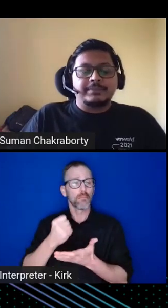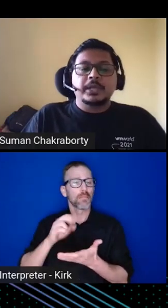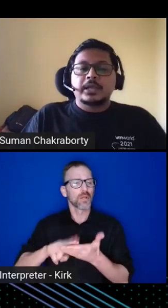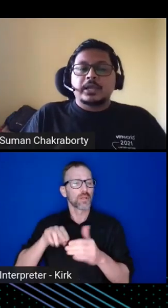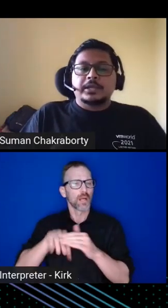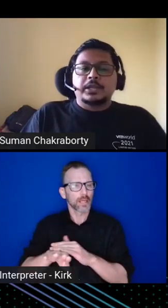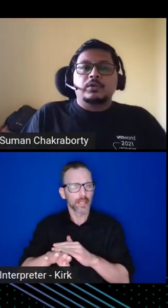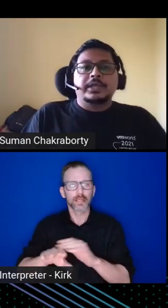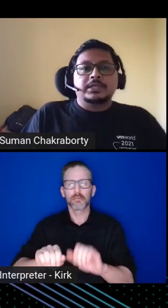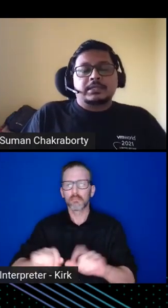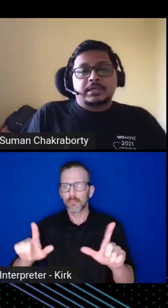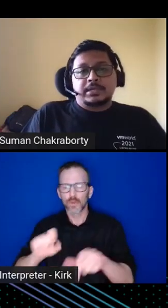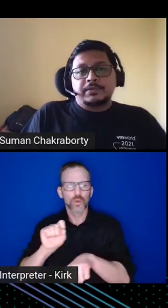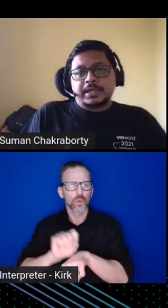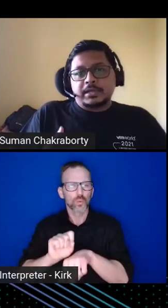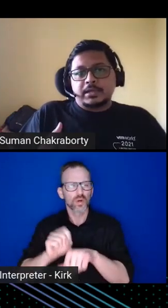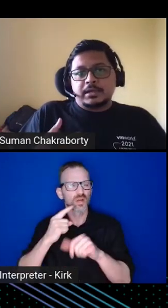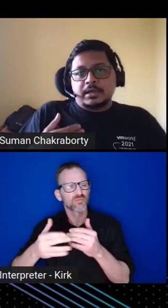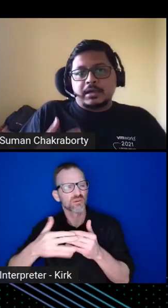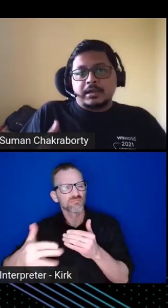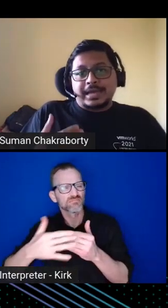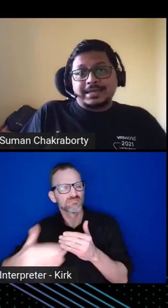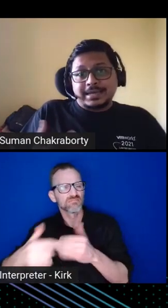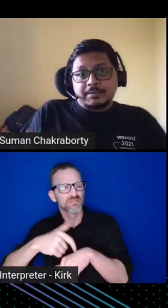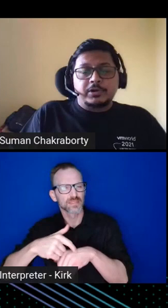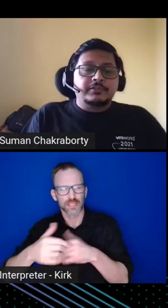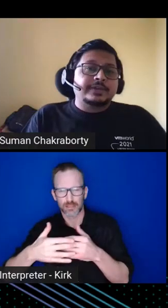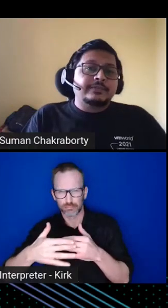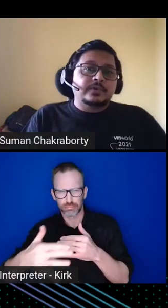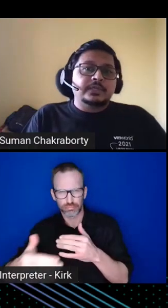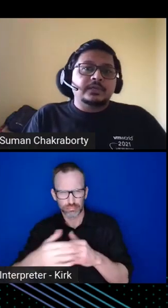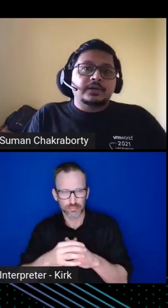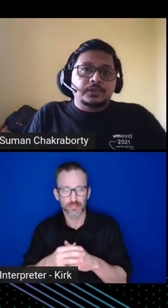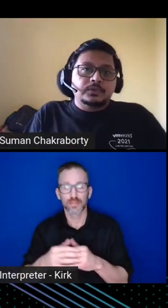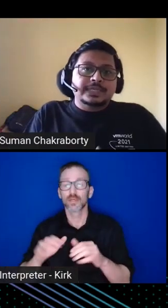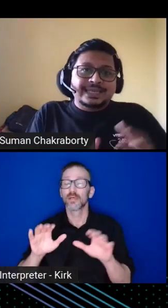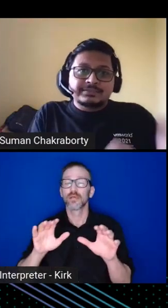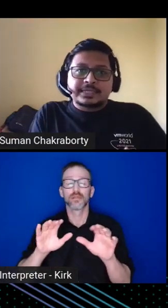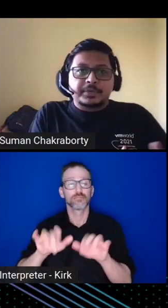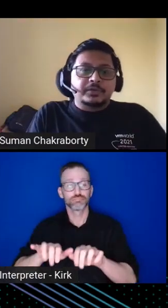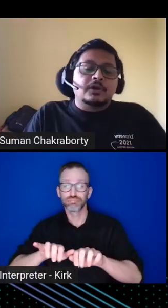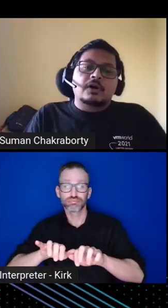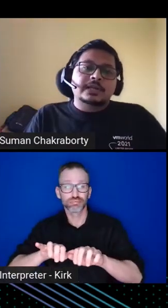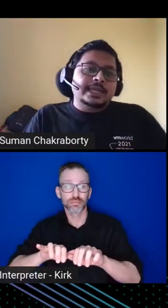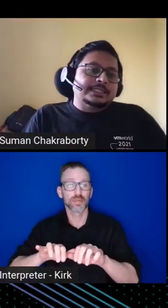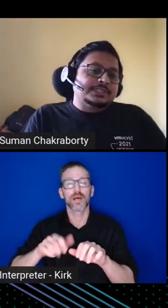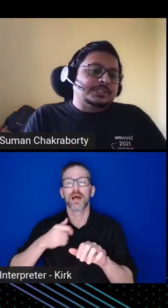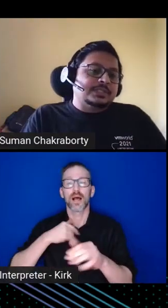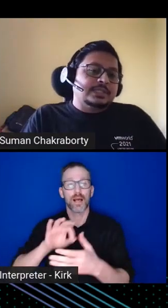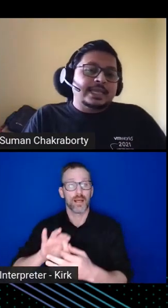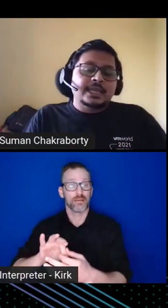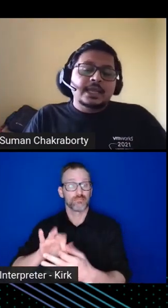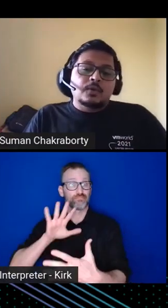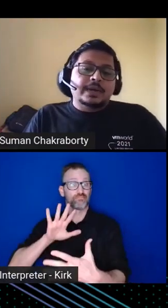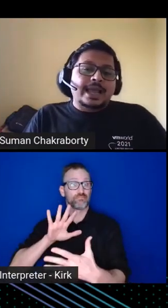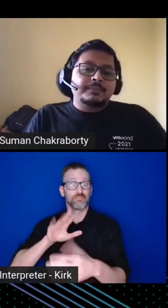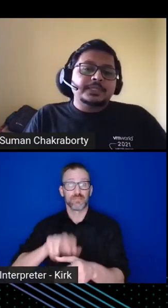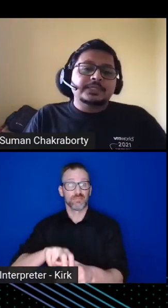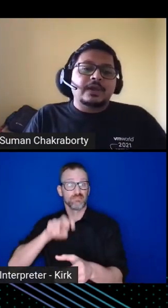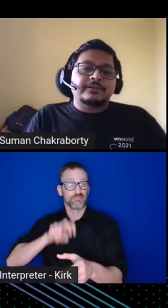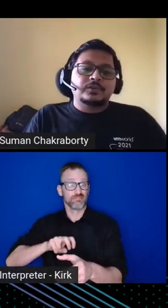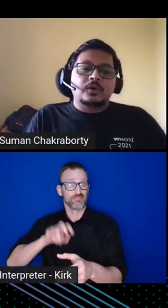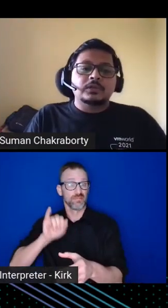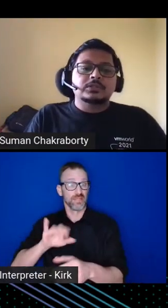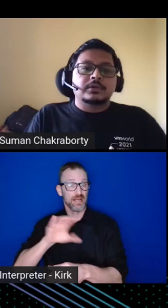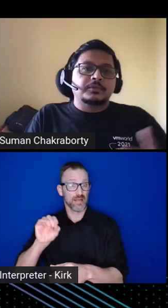period of time, during at a later point of time when the user leaves that particular organization, then what happens?